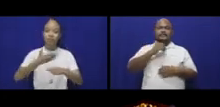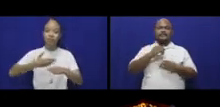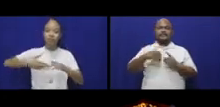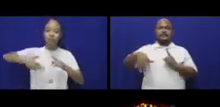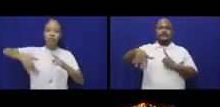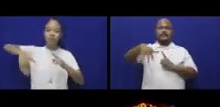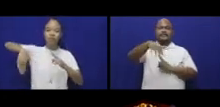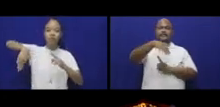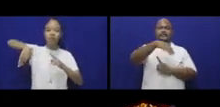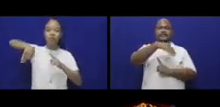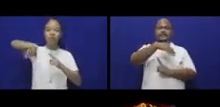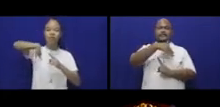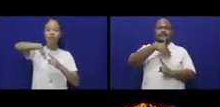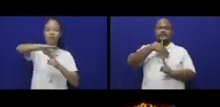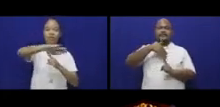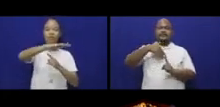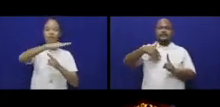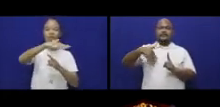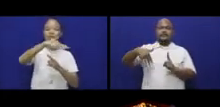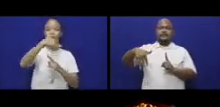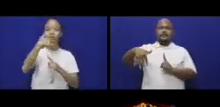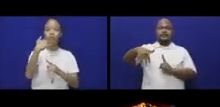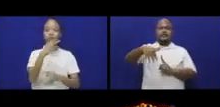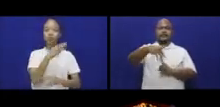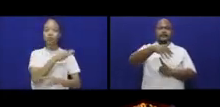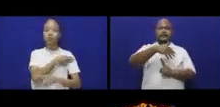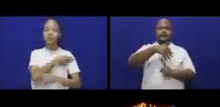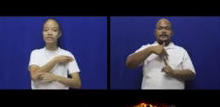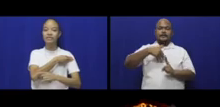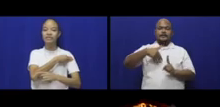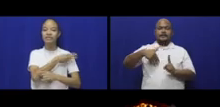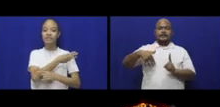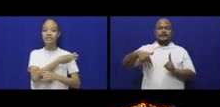bright round yon